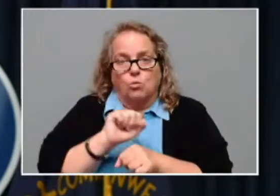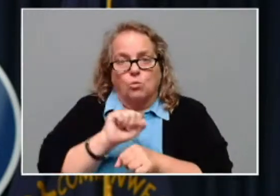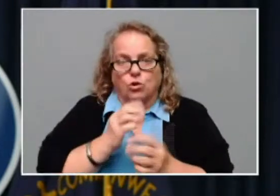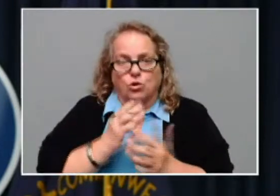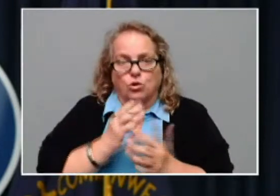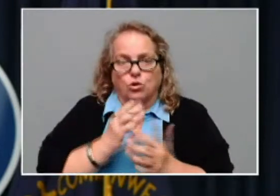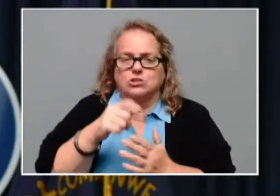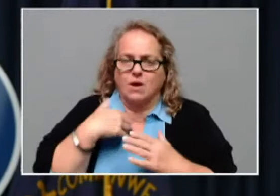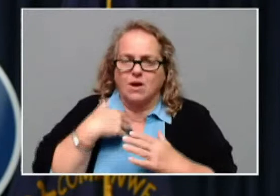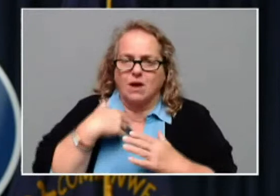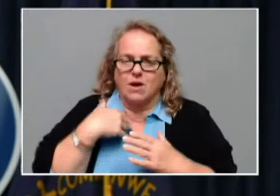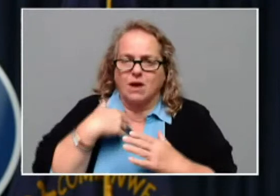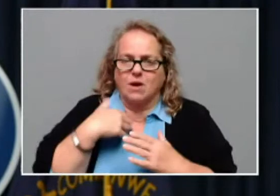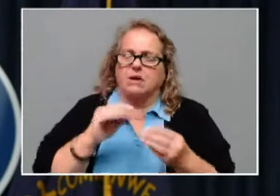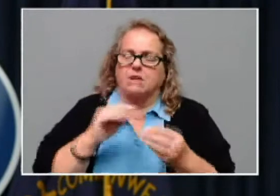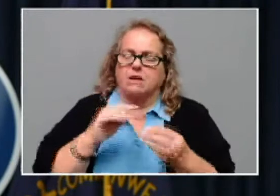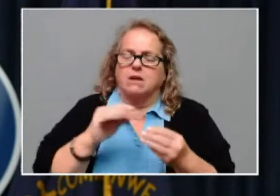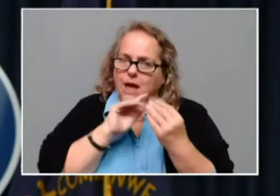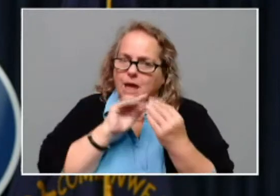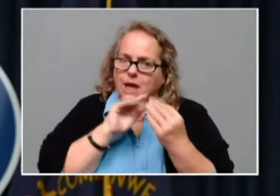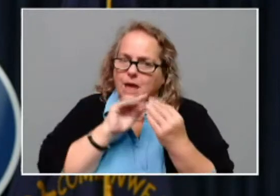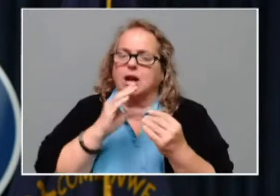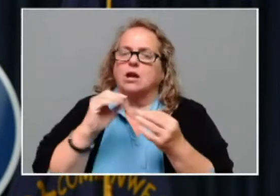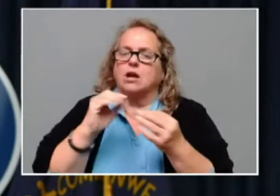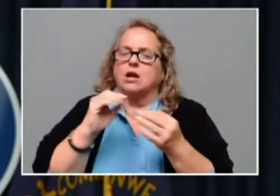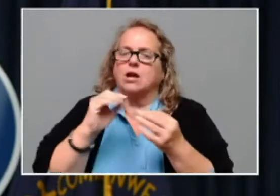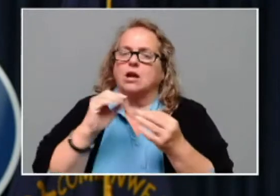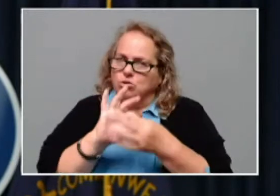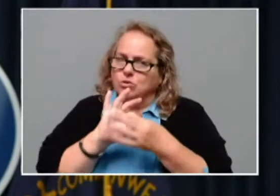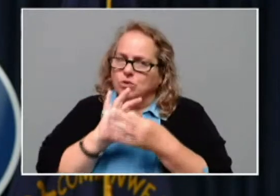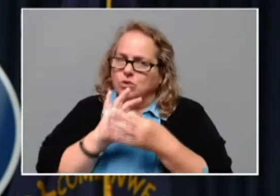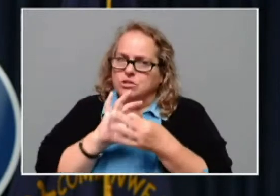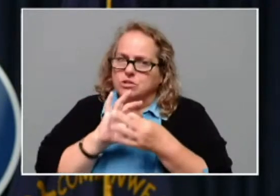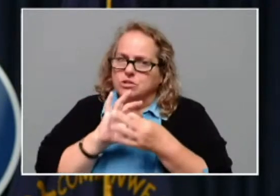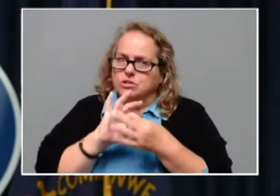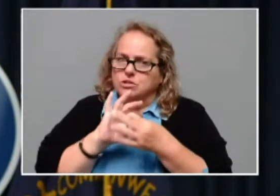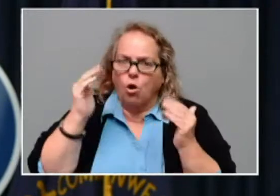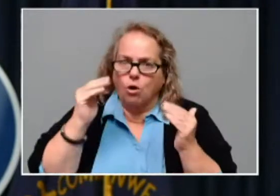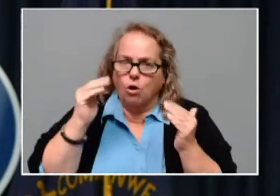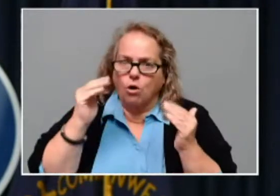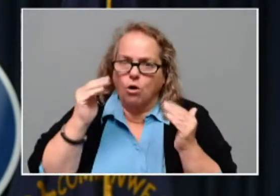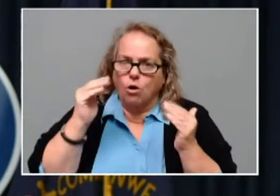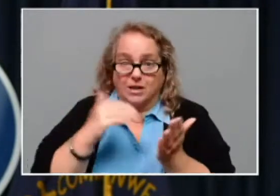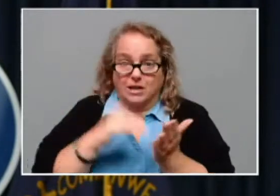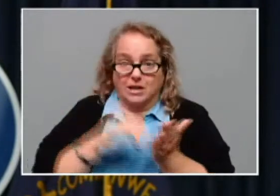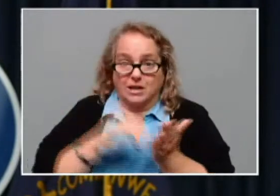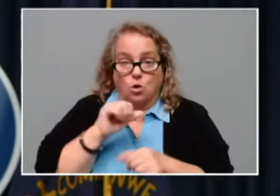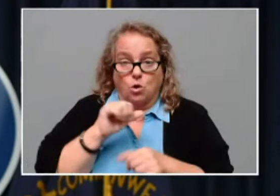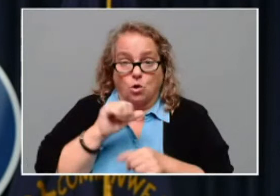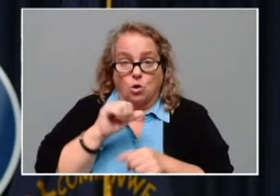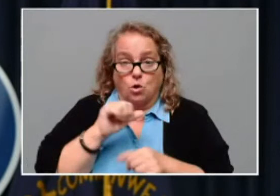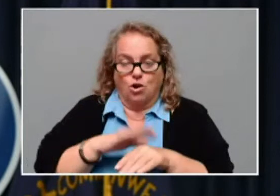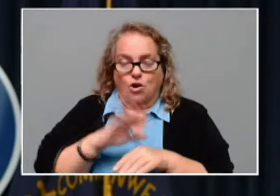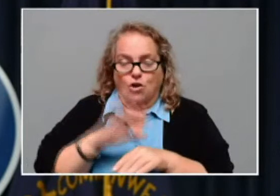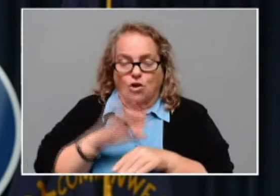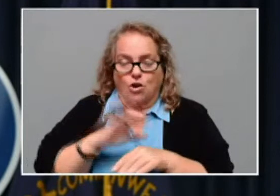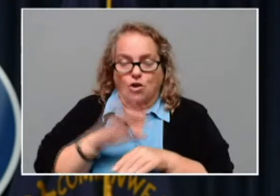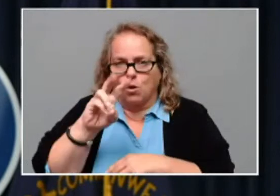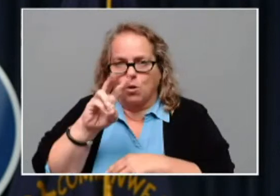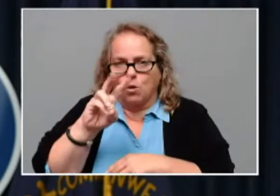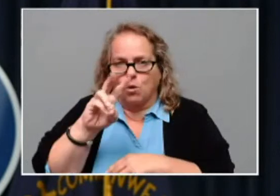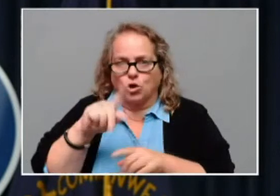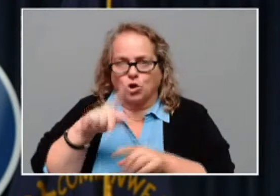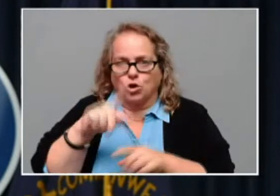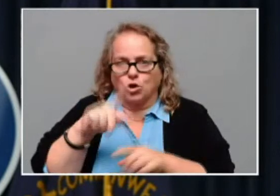hope cooperation. So again, right now, we'll be working on a framework to send. Listen, there's going to be a whole lot